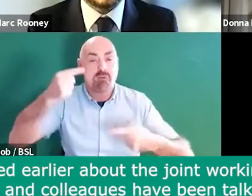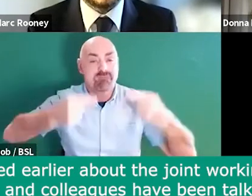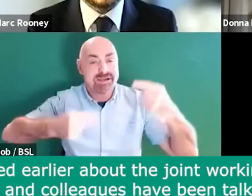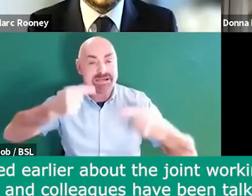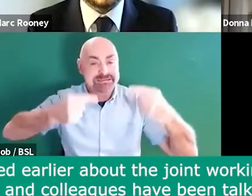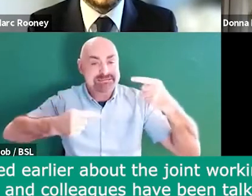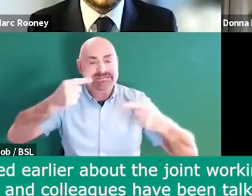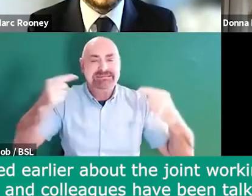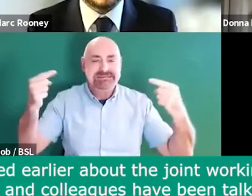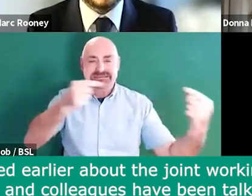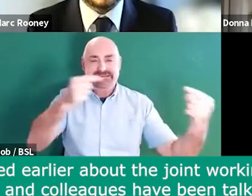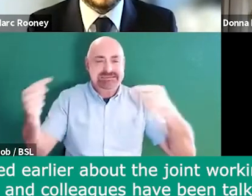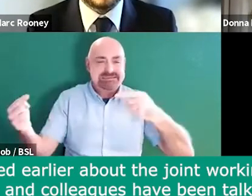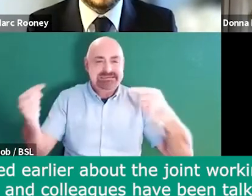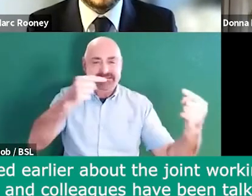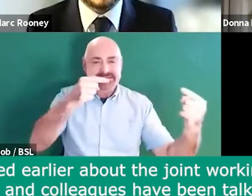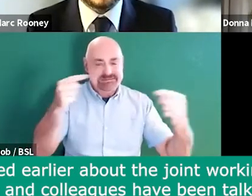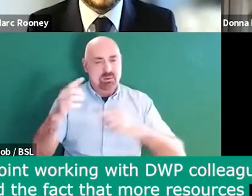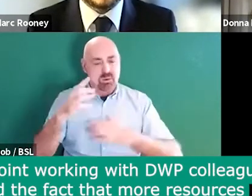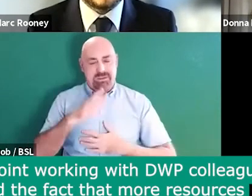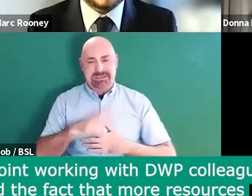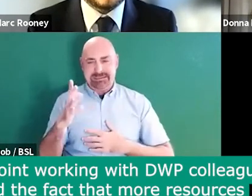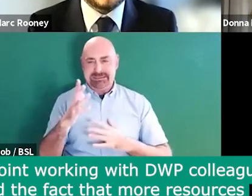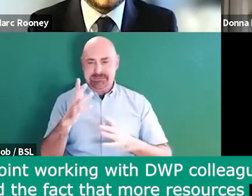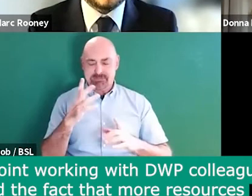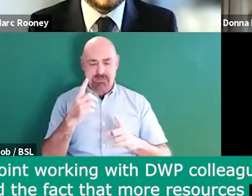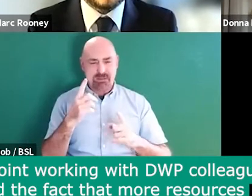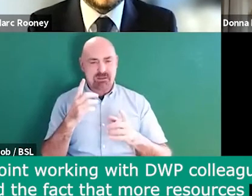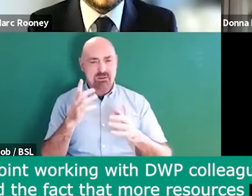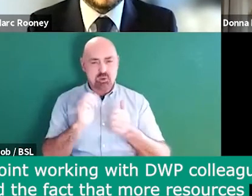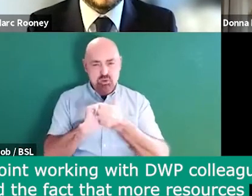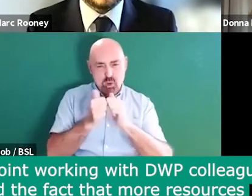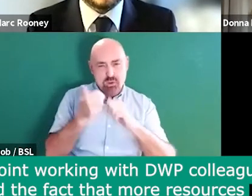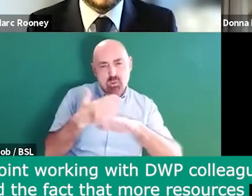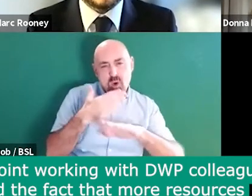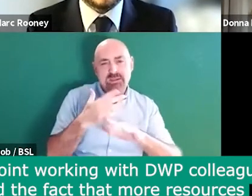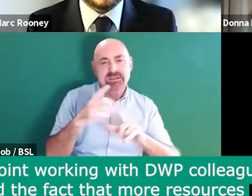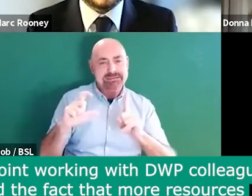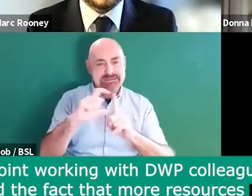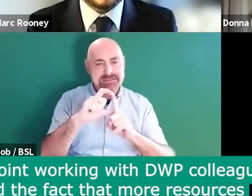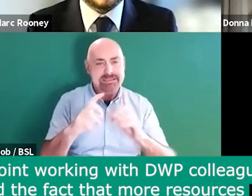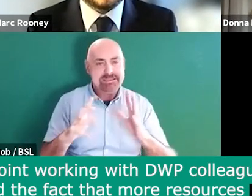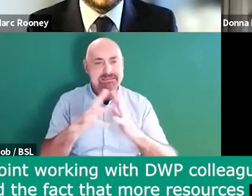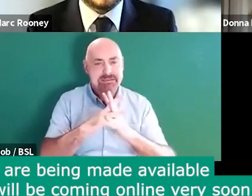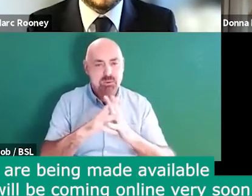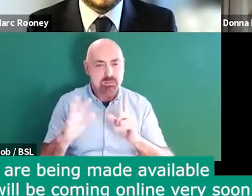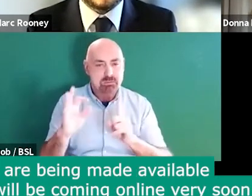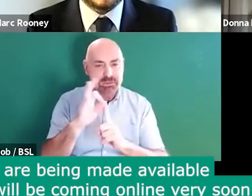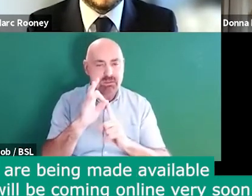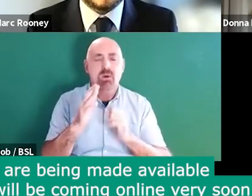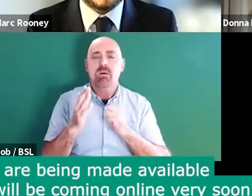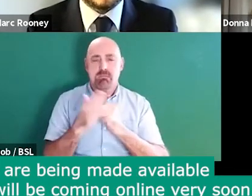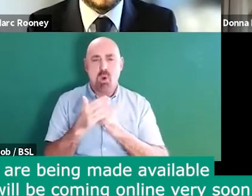about the joint working. So Marc and colleagues have been talking about the joint working with DWP colleagues and the fact that more resources are being